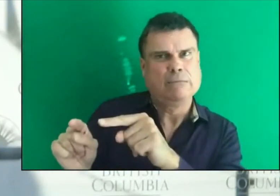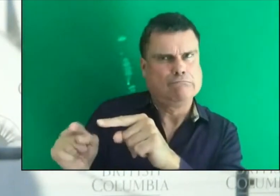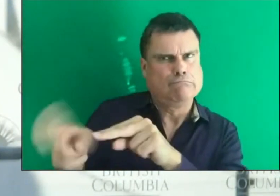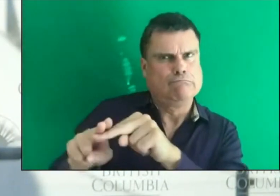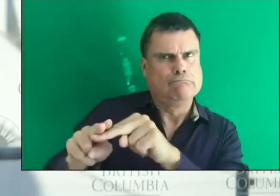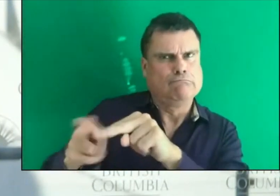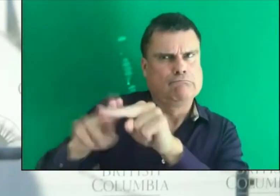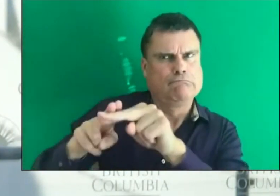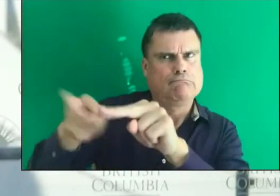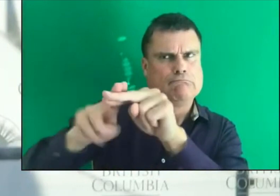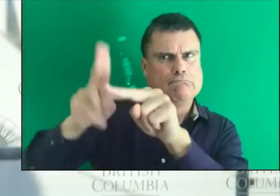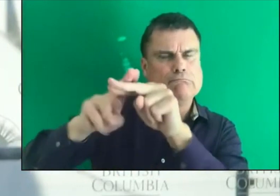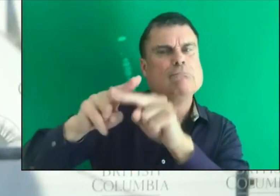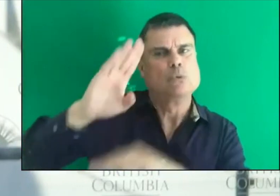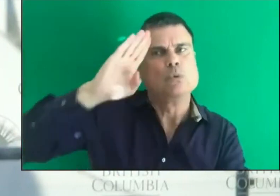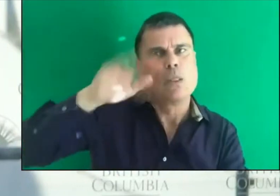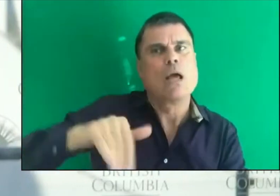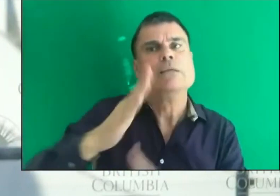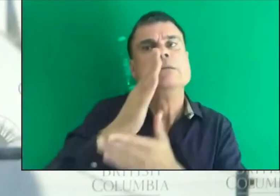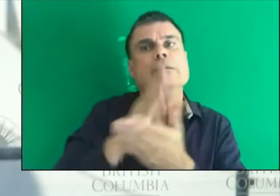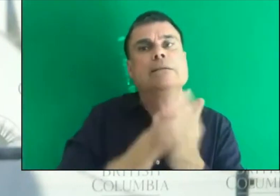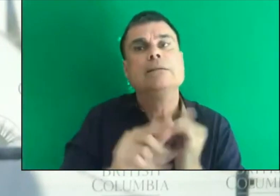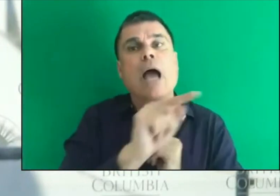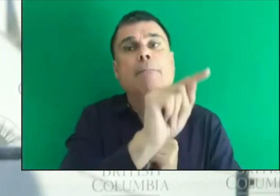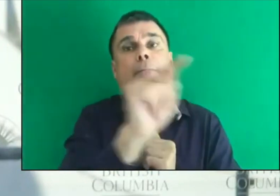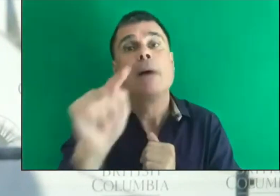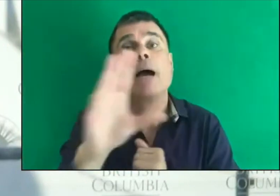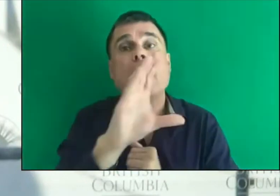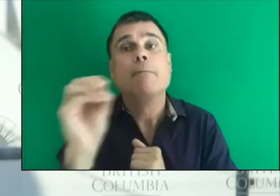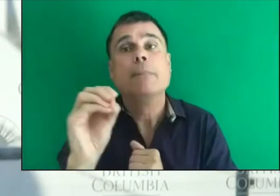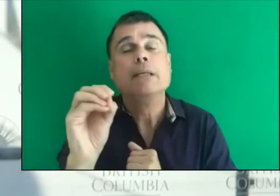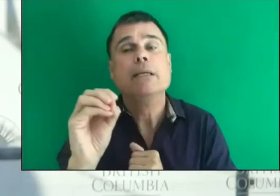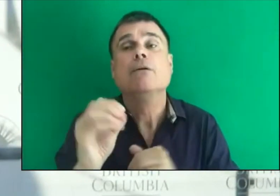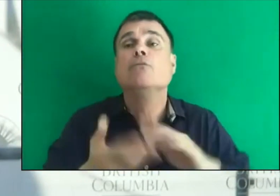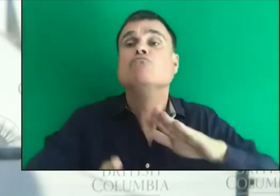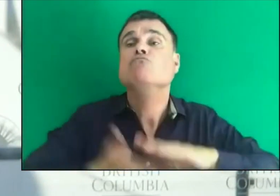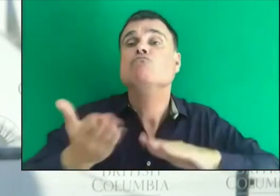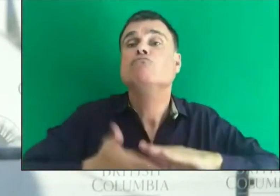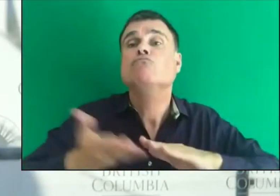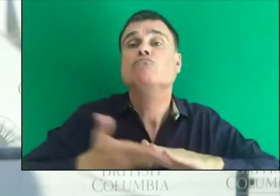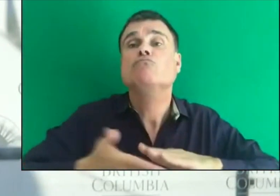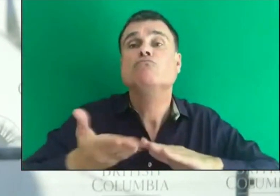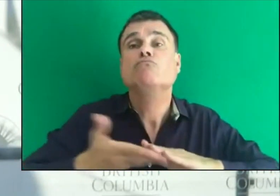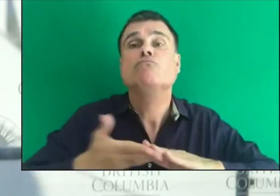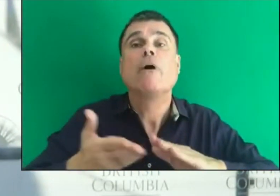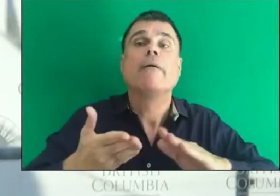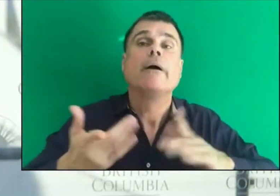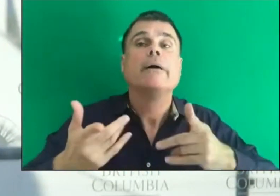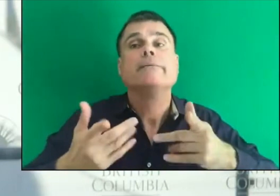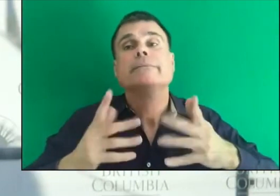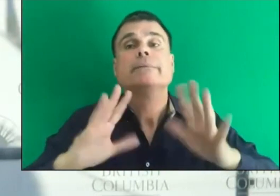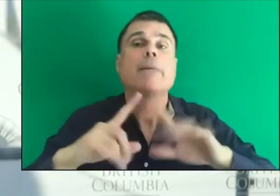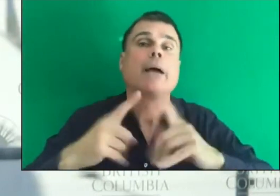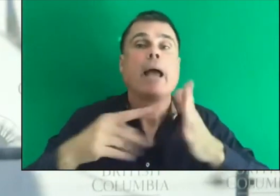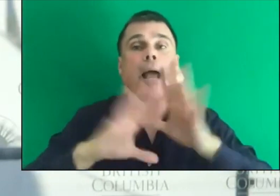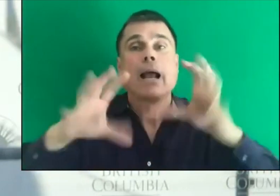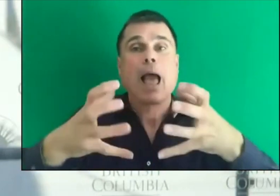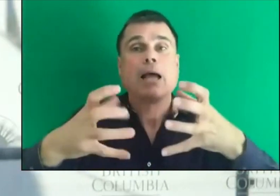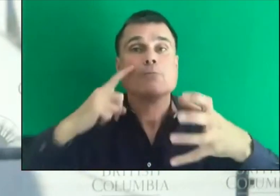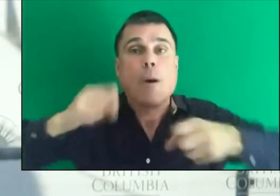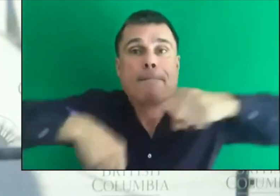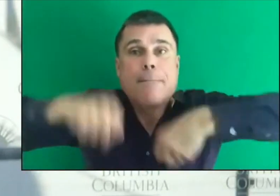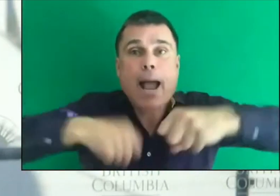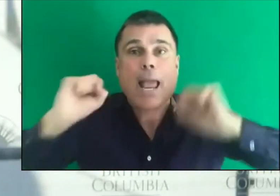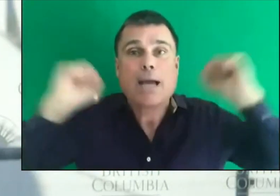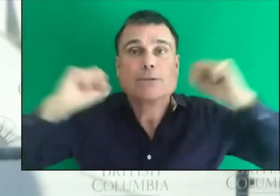the earliest that they could reopen? So, as I mentioned, we have a team that's been looking at the risk that has